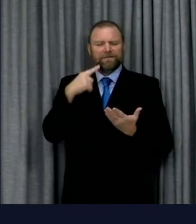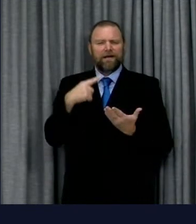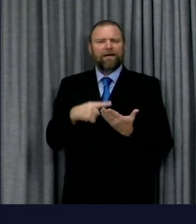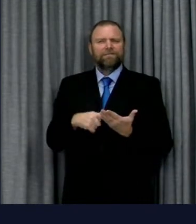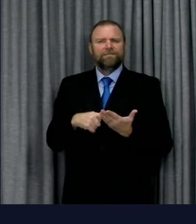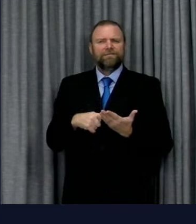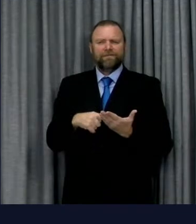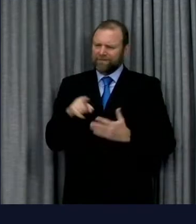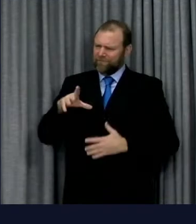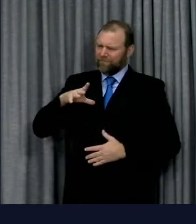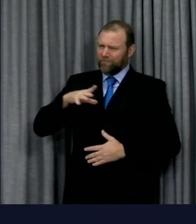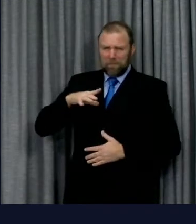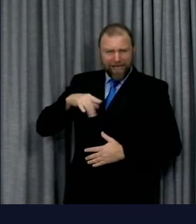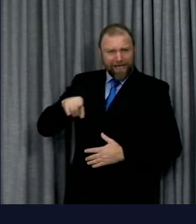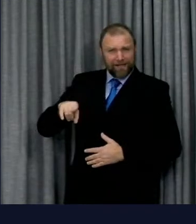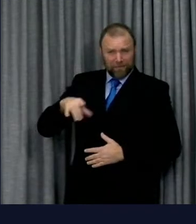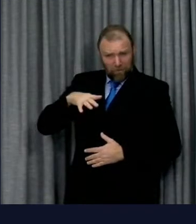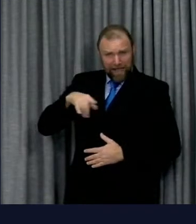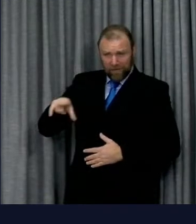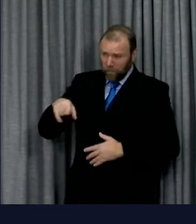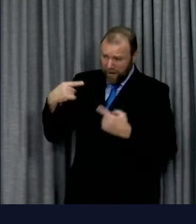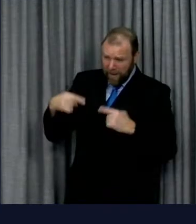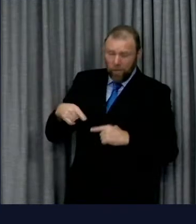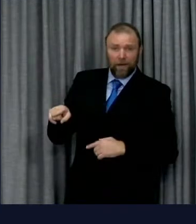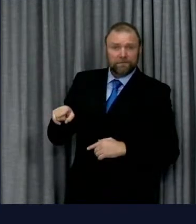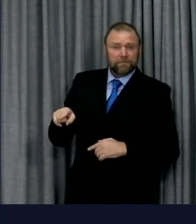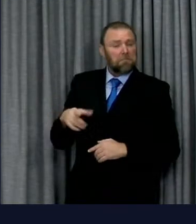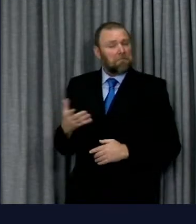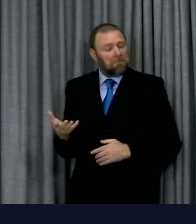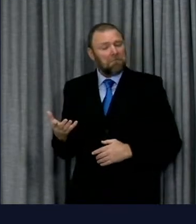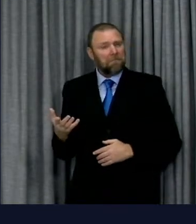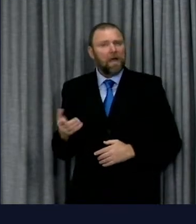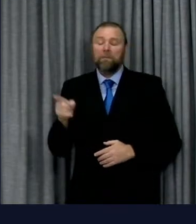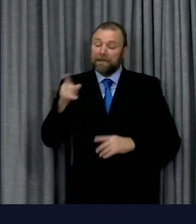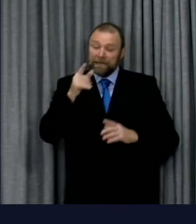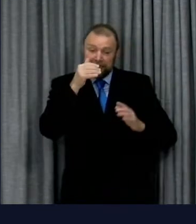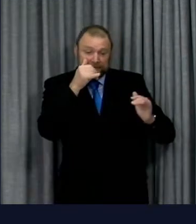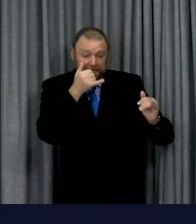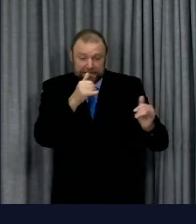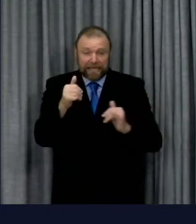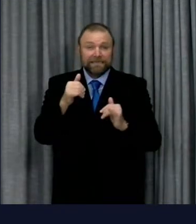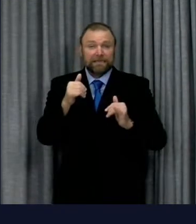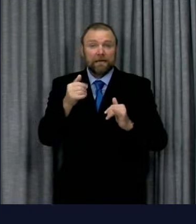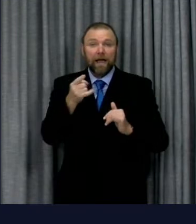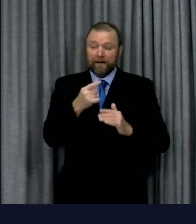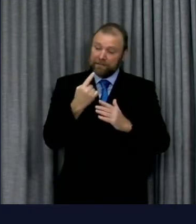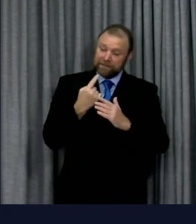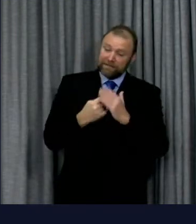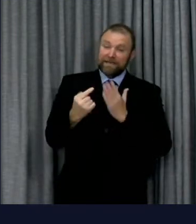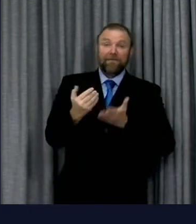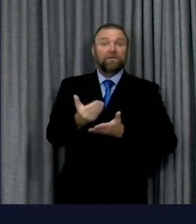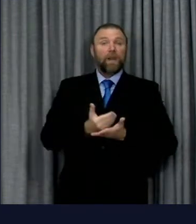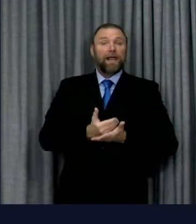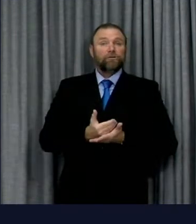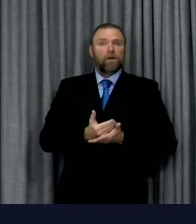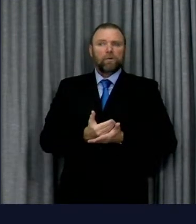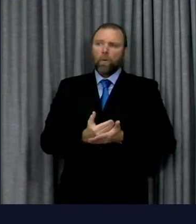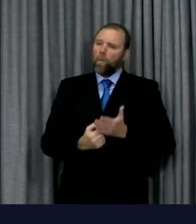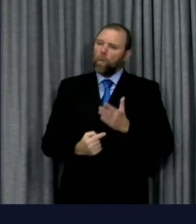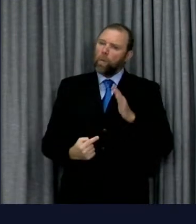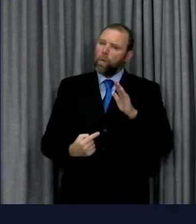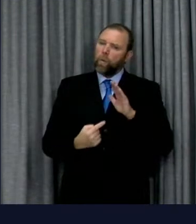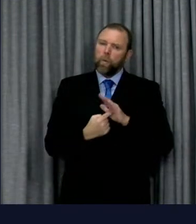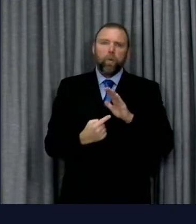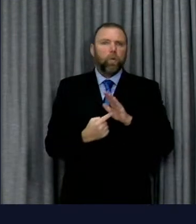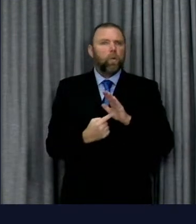willing knowingly to sanction that. Testing and self-isolation has been a really, really important part of